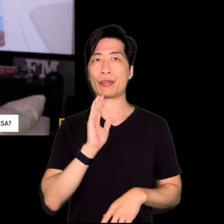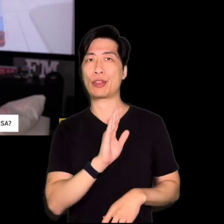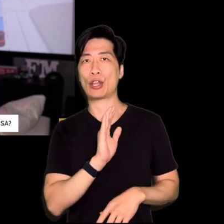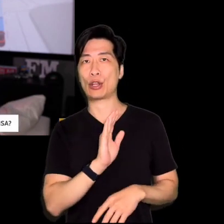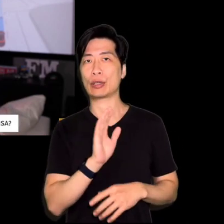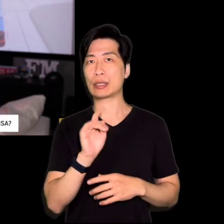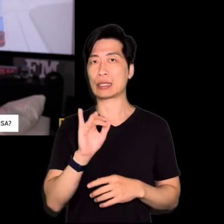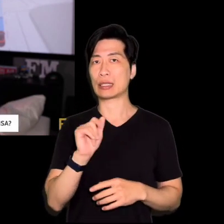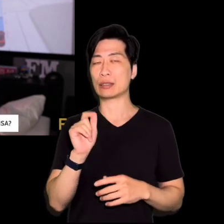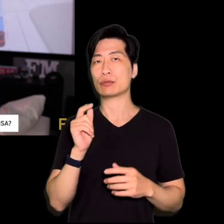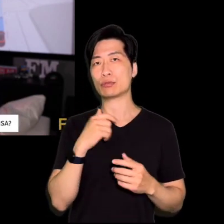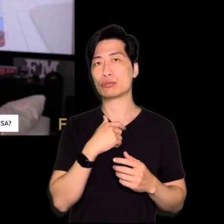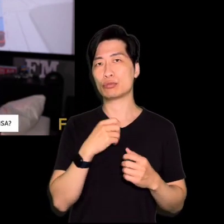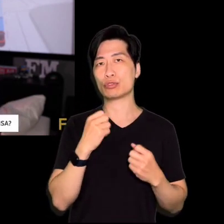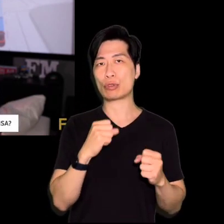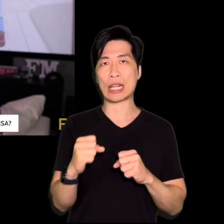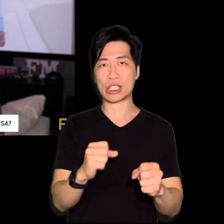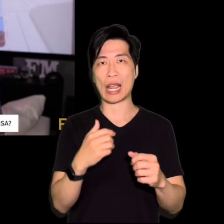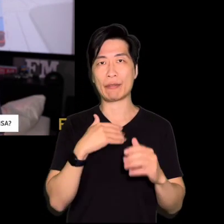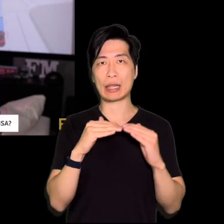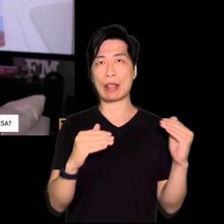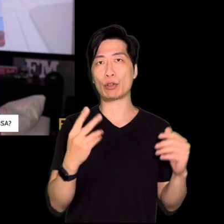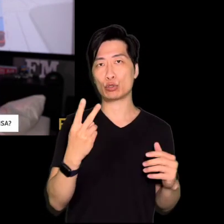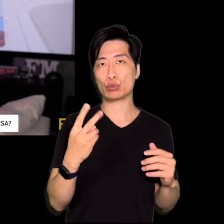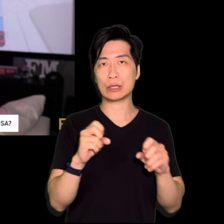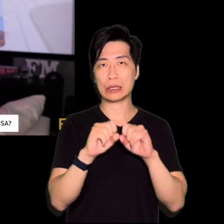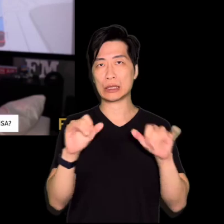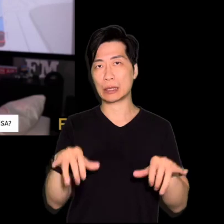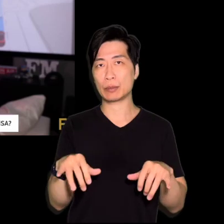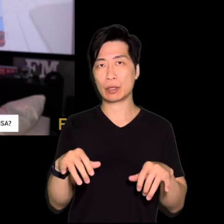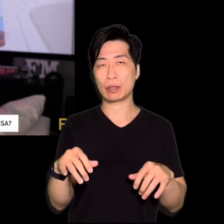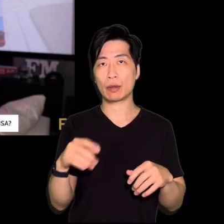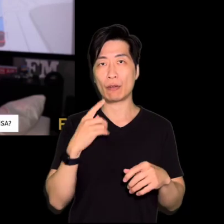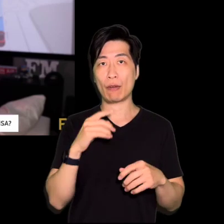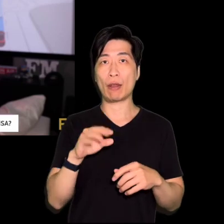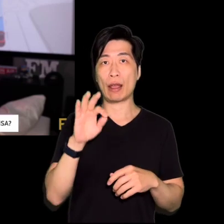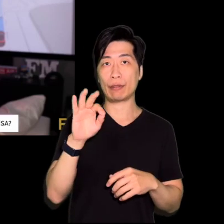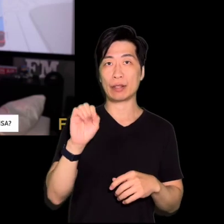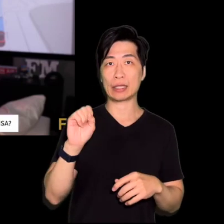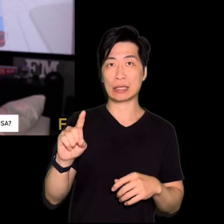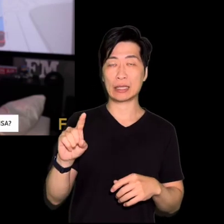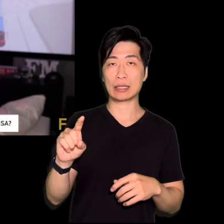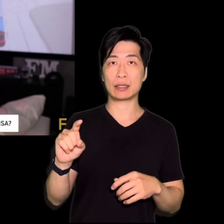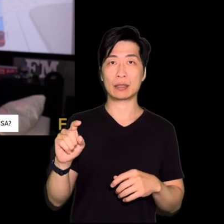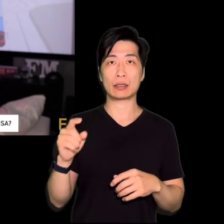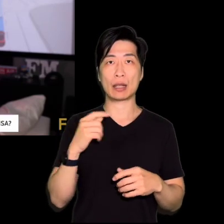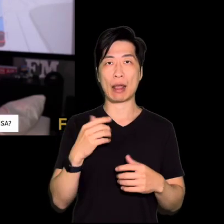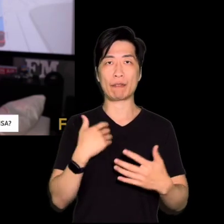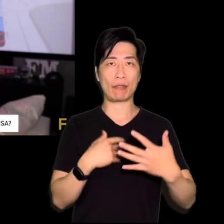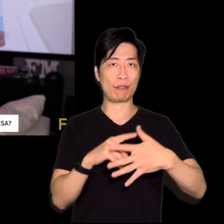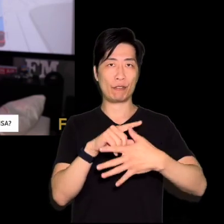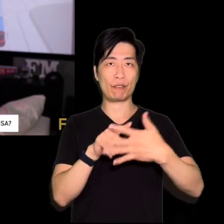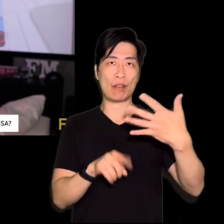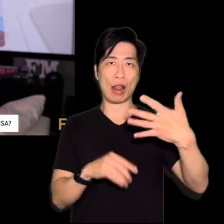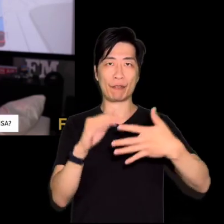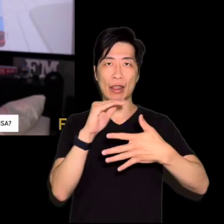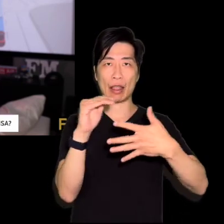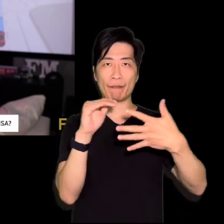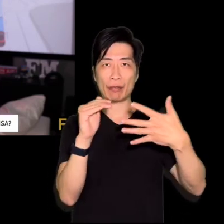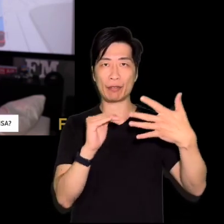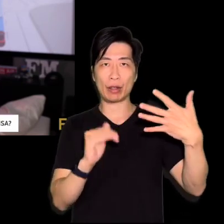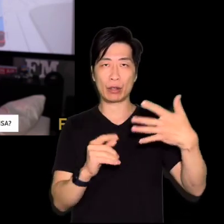right now, if you think about their strategy, they have a level 2 system. So for those that are not familiar, for self-driving technology, you have